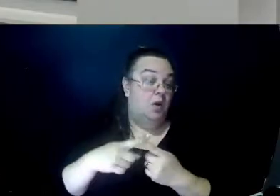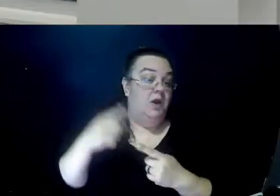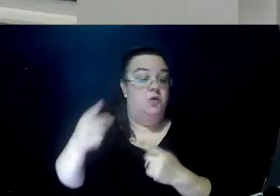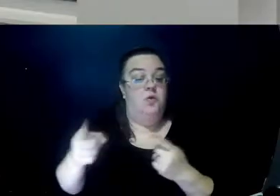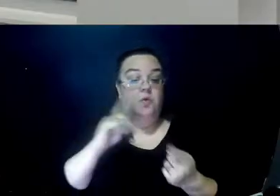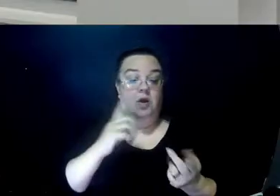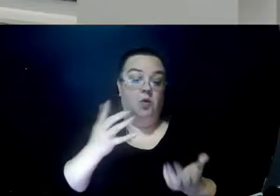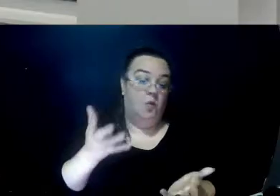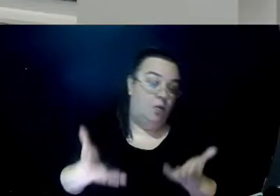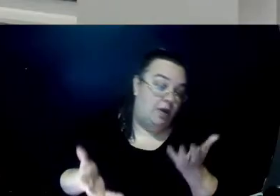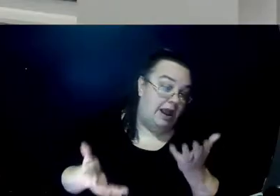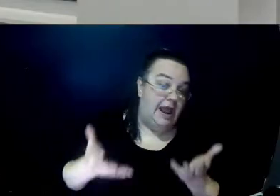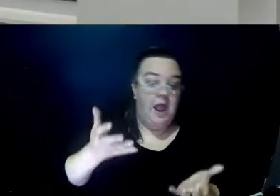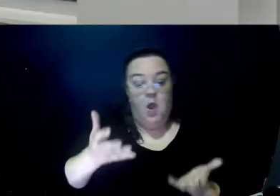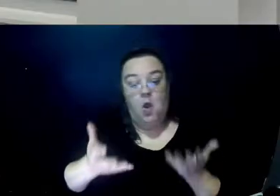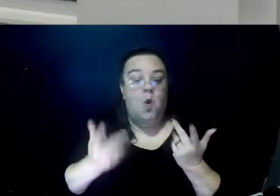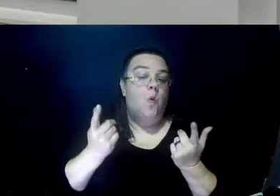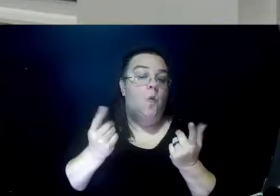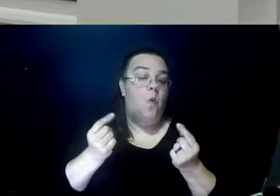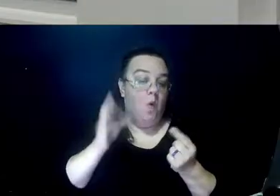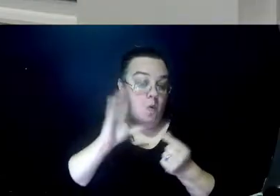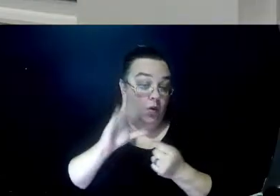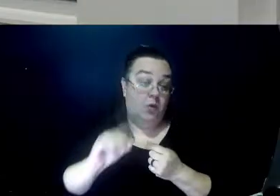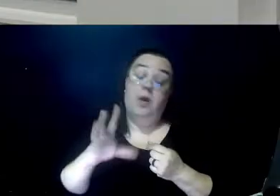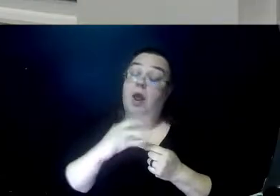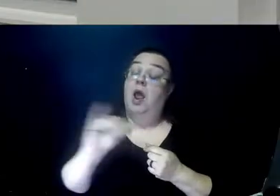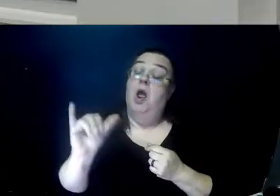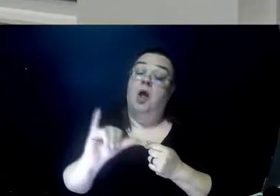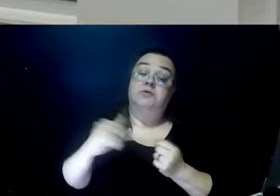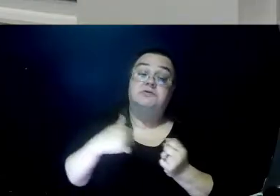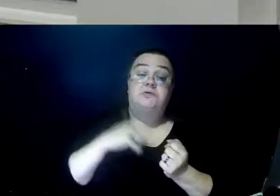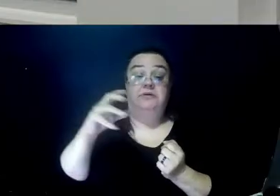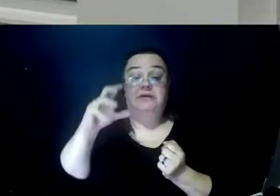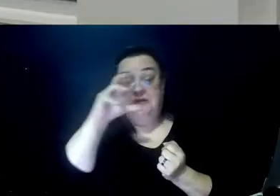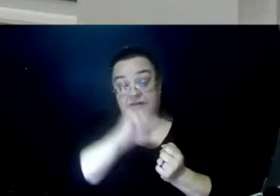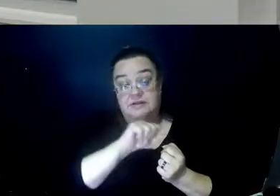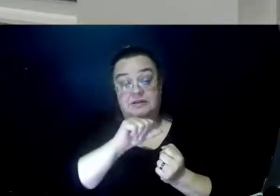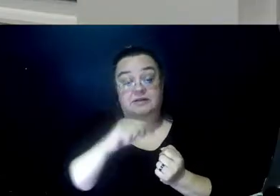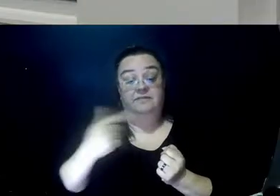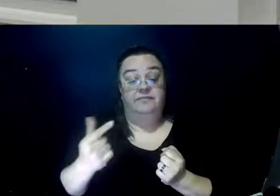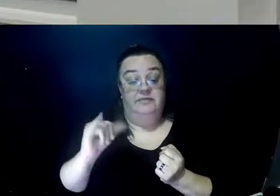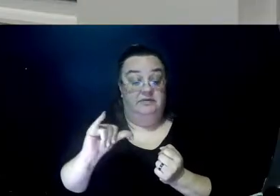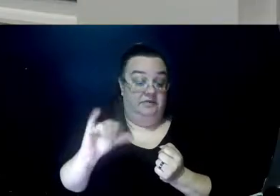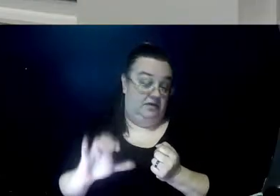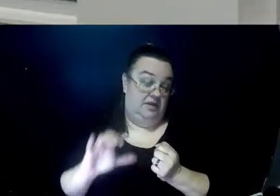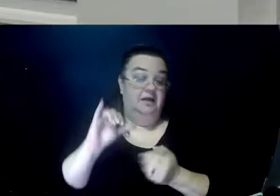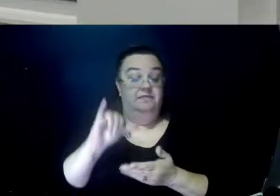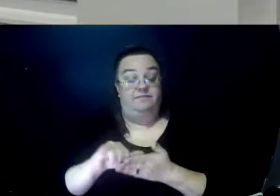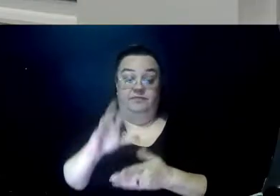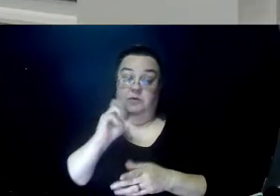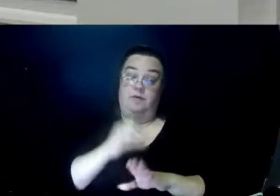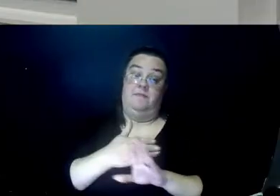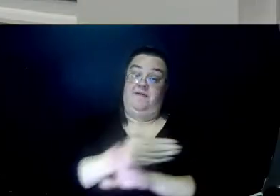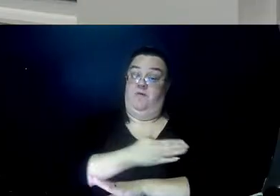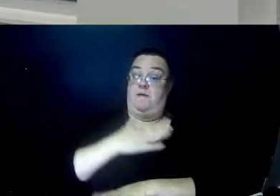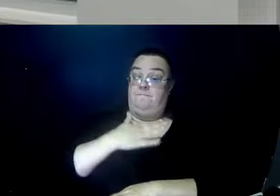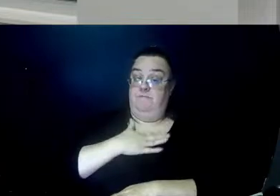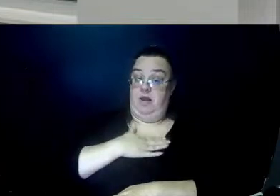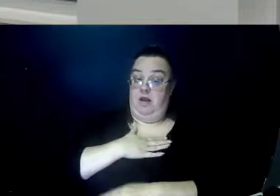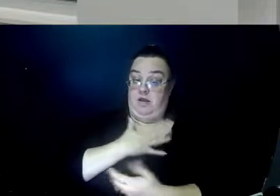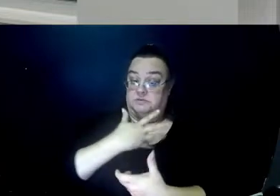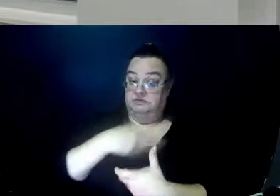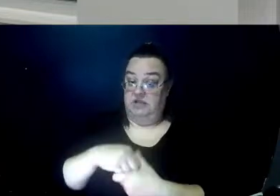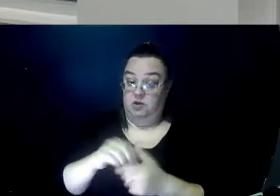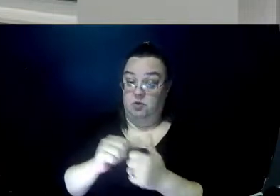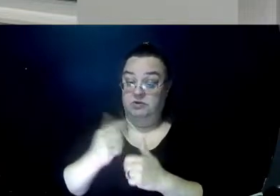weighing what you're going to do. And also, I guess, the GIC, this was before my tenure in